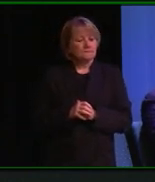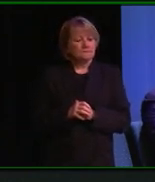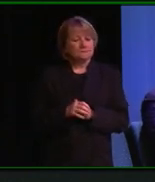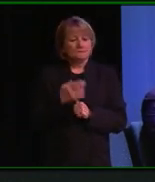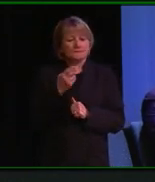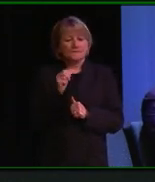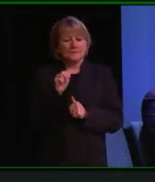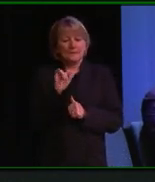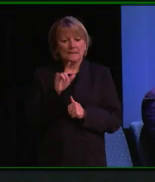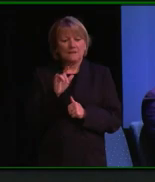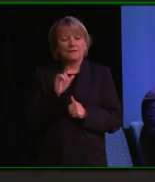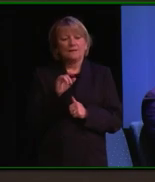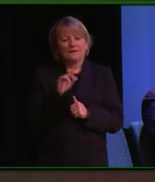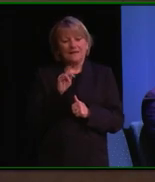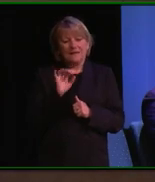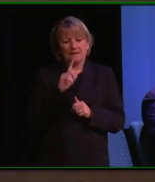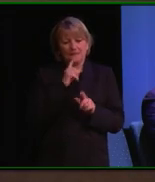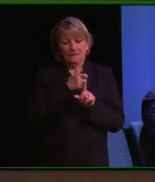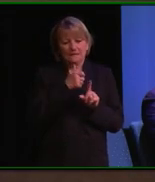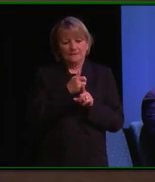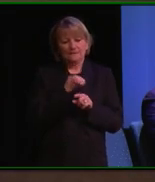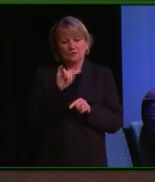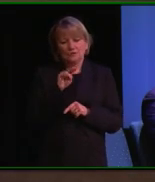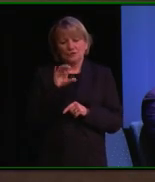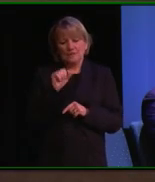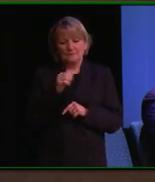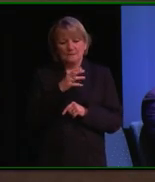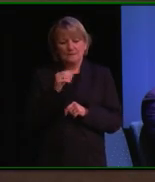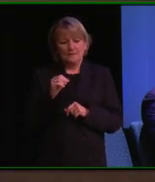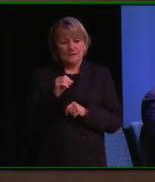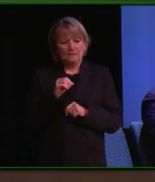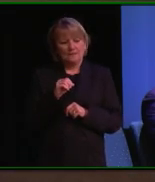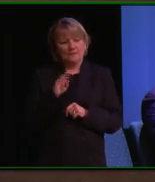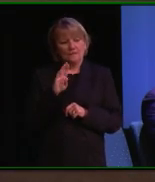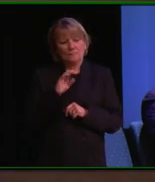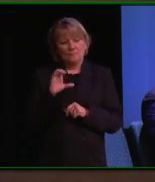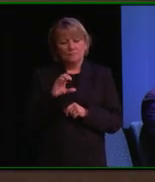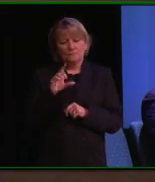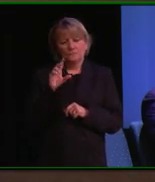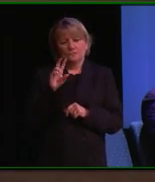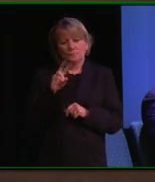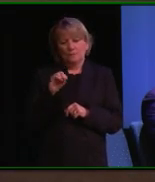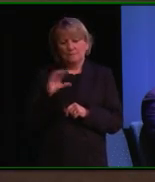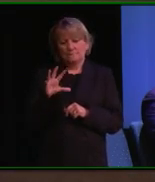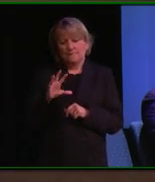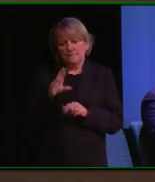Haley is also the recipient of the Jessica M. Raposa 2005 Memorial Scholarship.